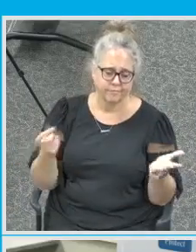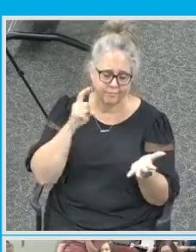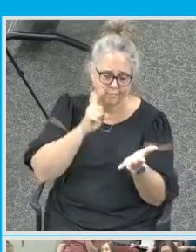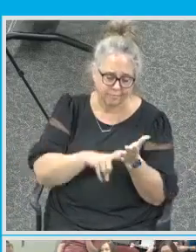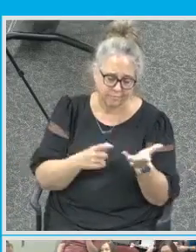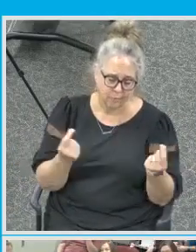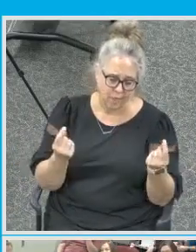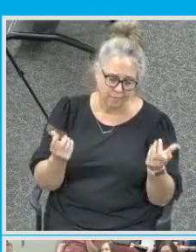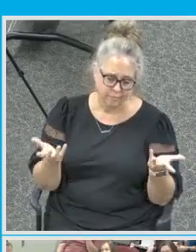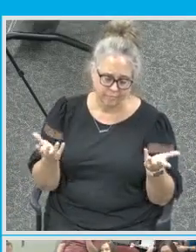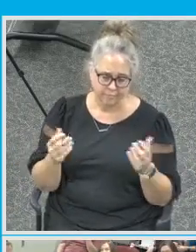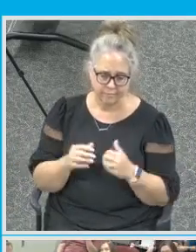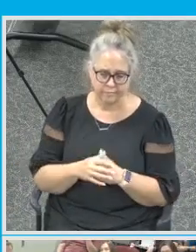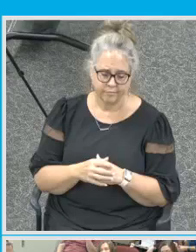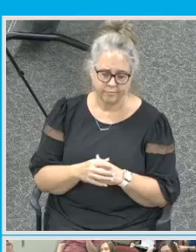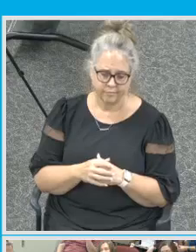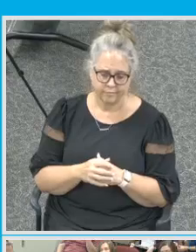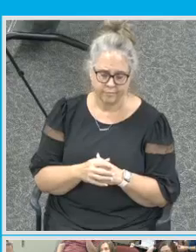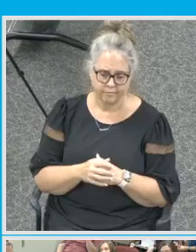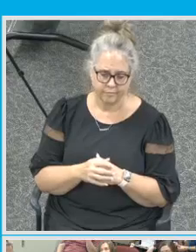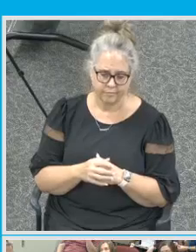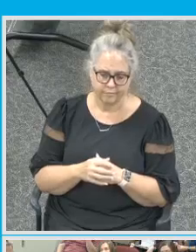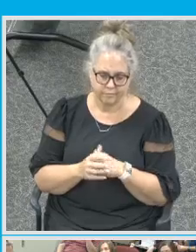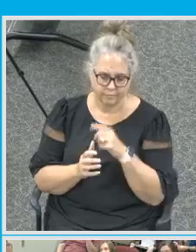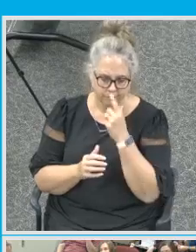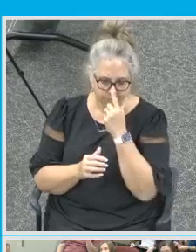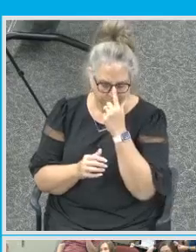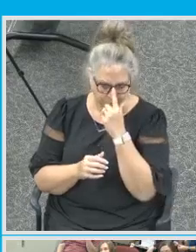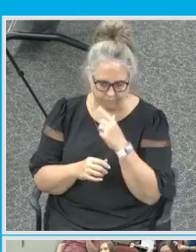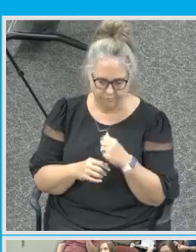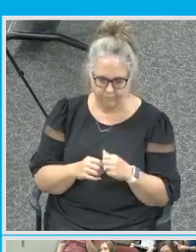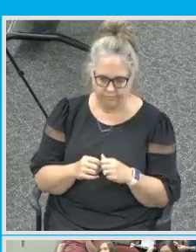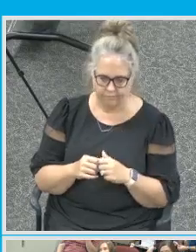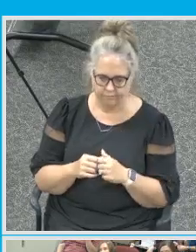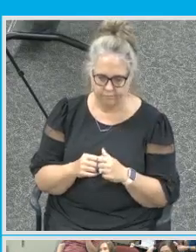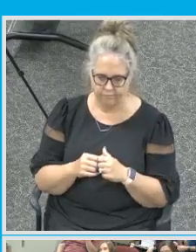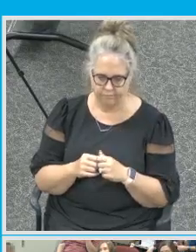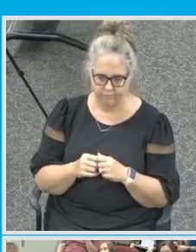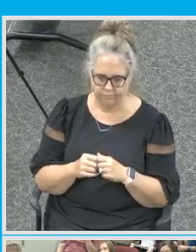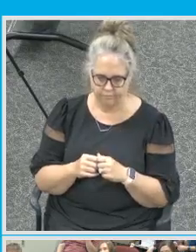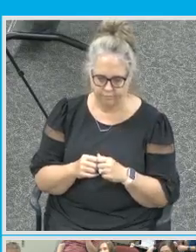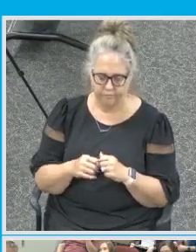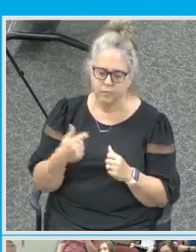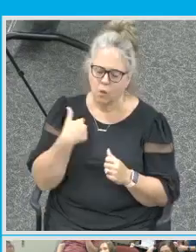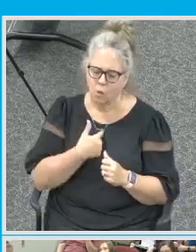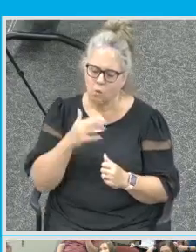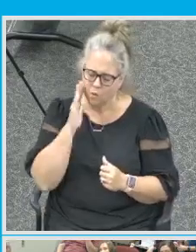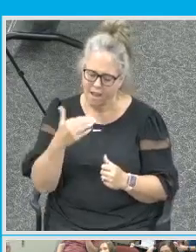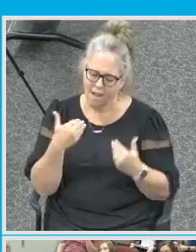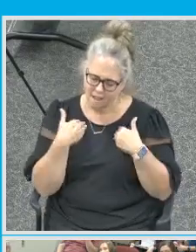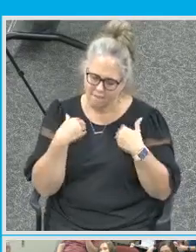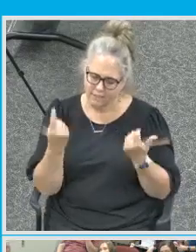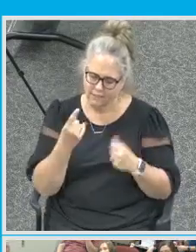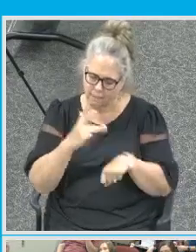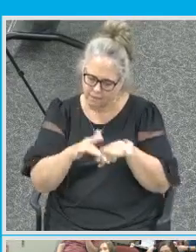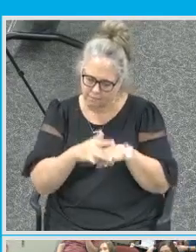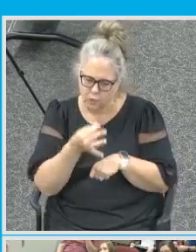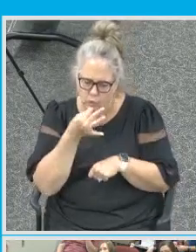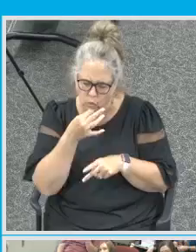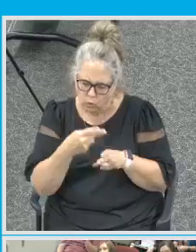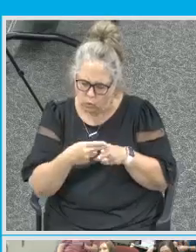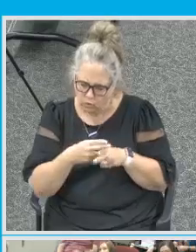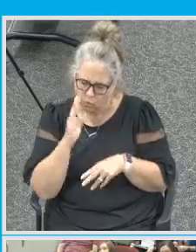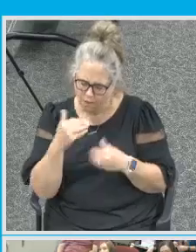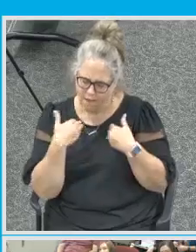is going to be a prevention. We have something available. We will have something available soon, in about a month, to protect yourself in